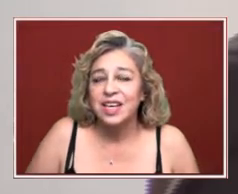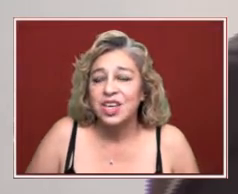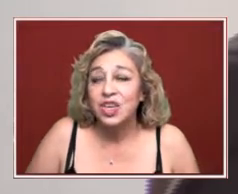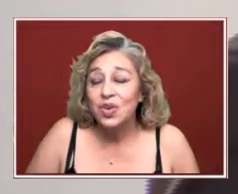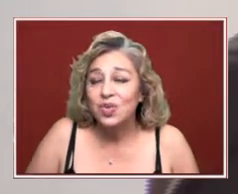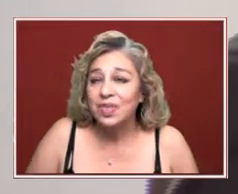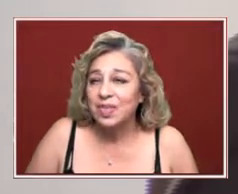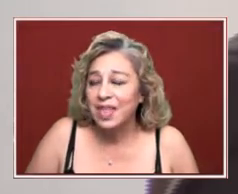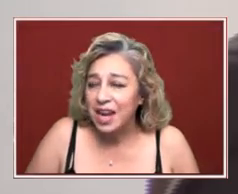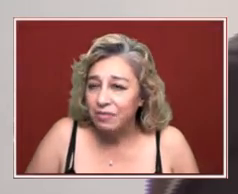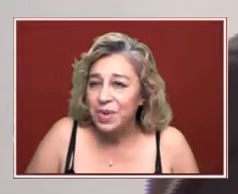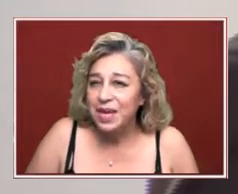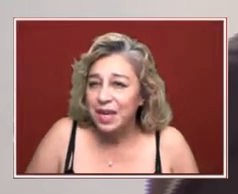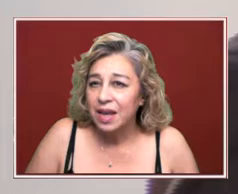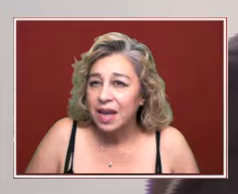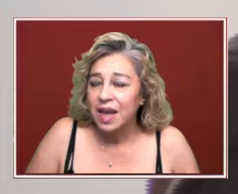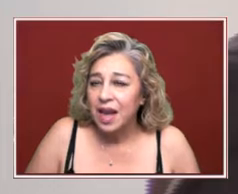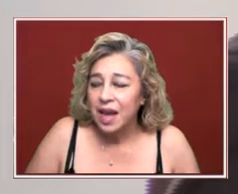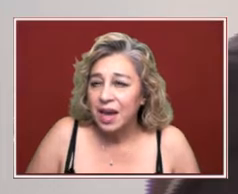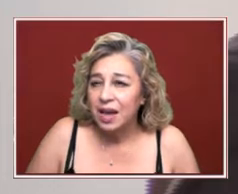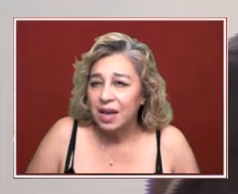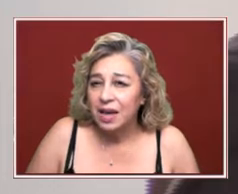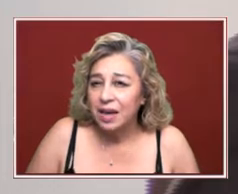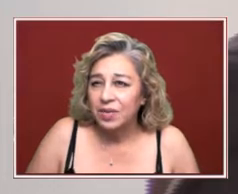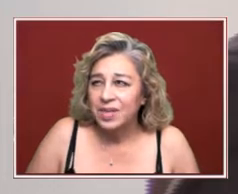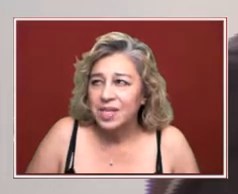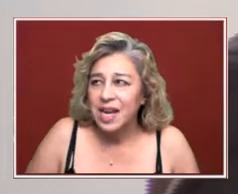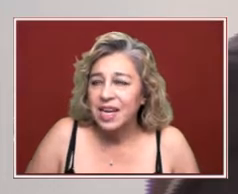900,000 youth that have been